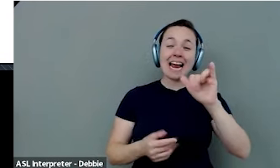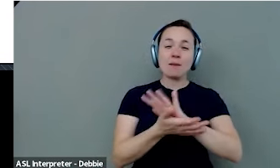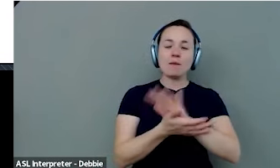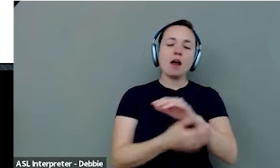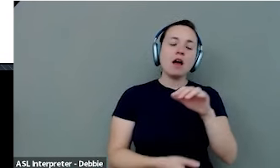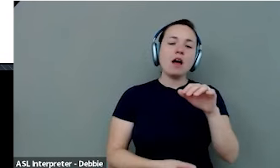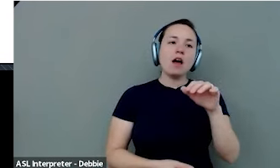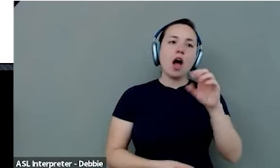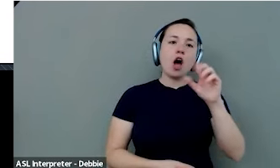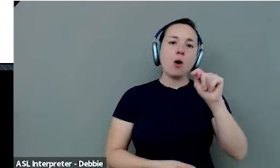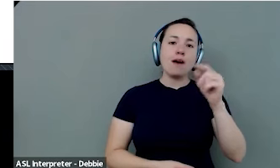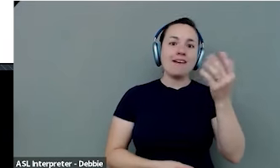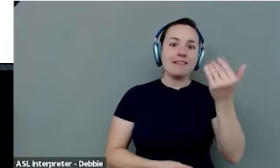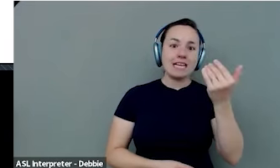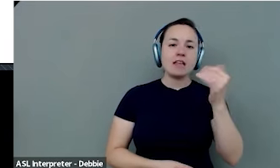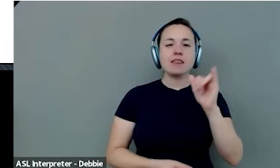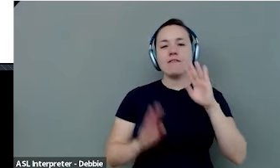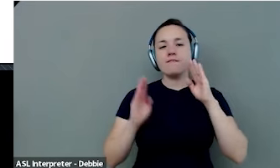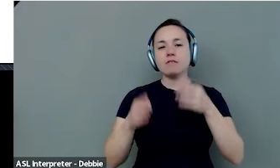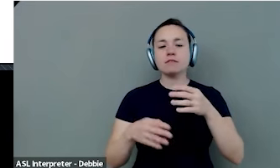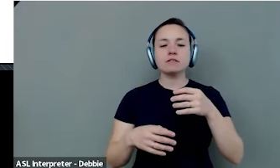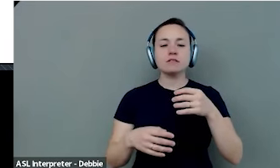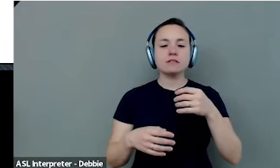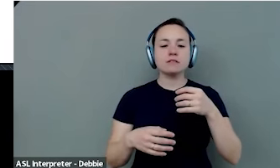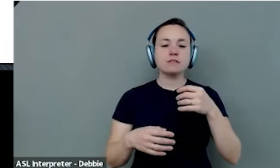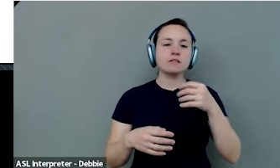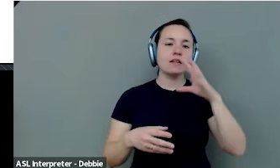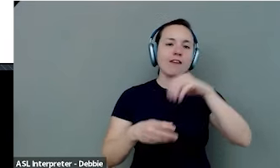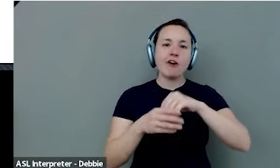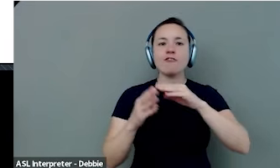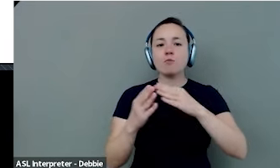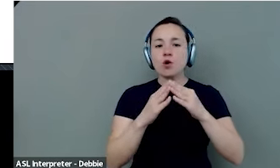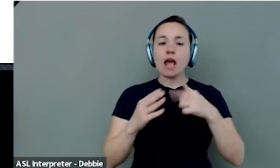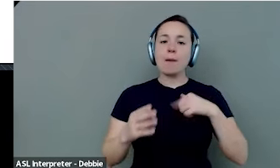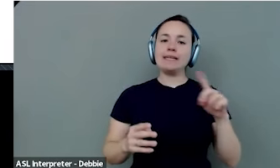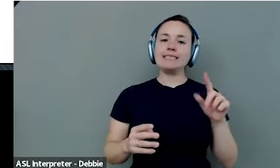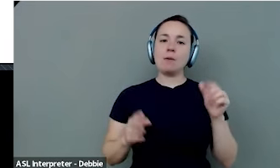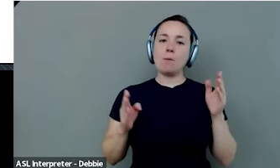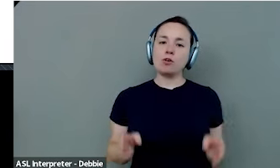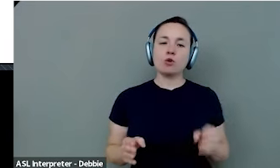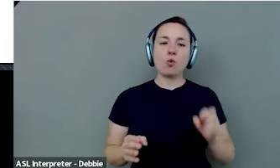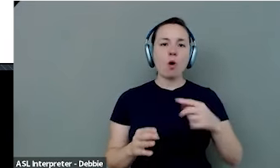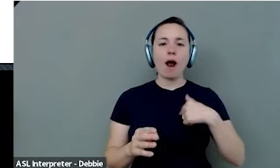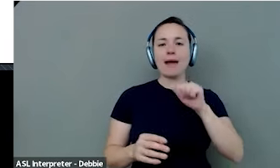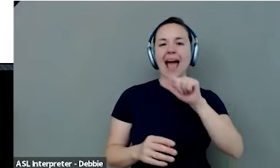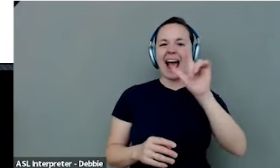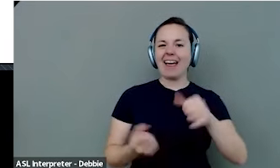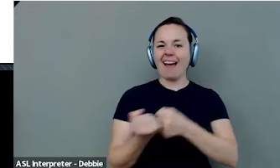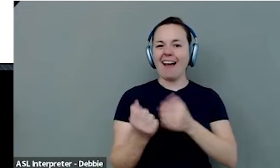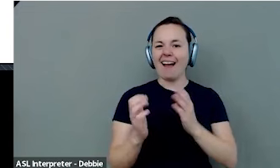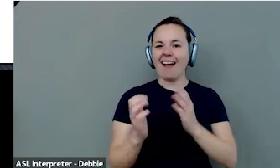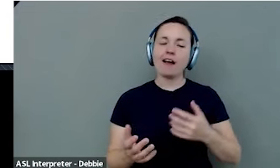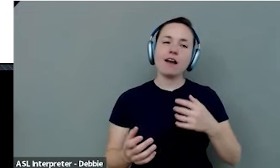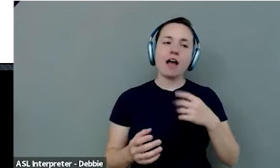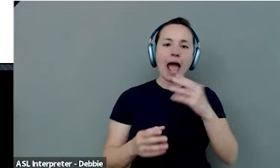15th. This one will be focusing on being in community either as a disabled person or as an ally, and about building